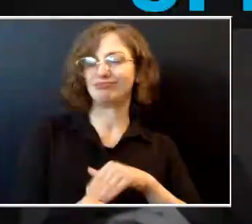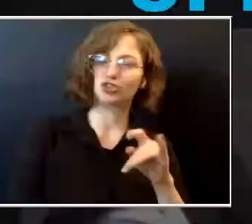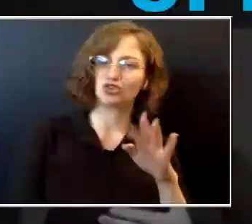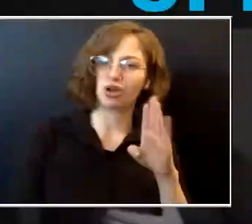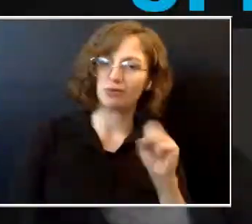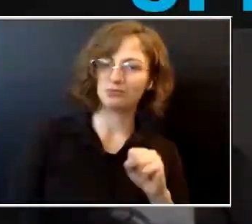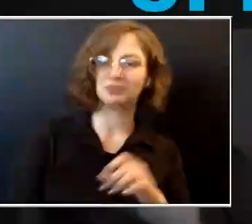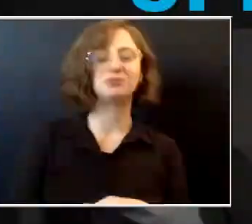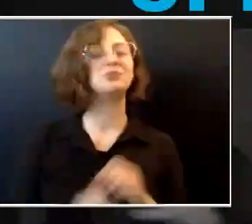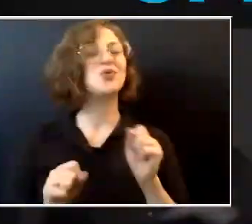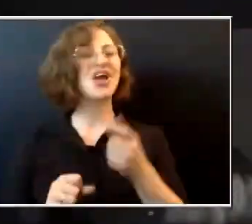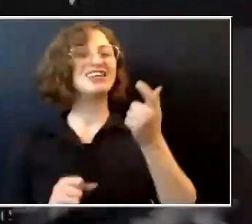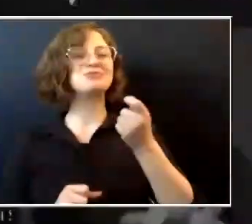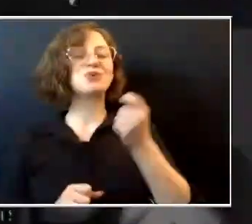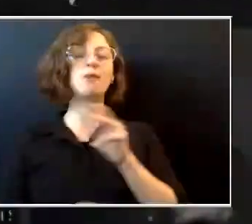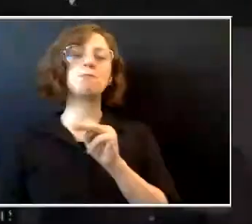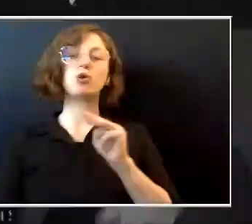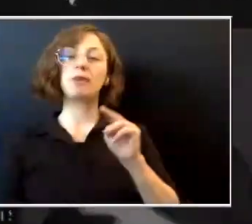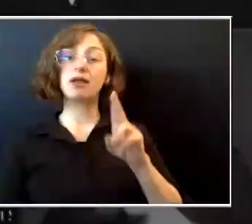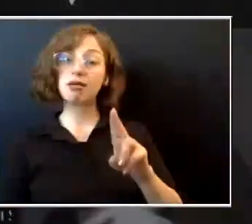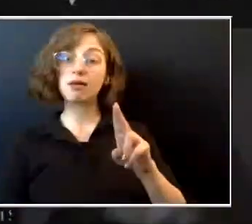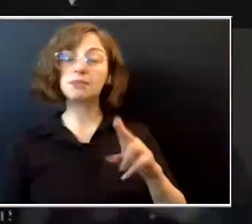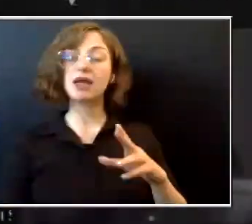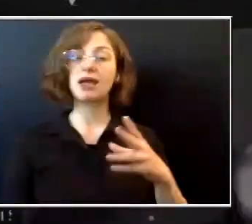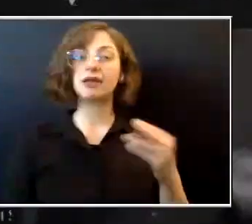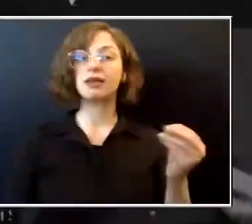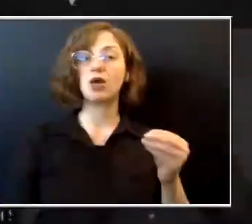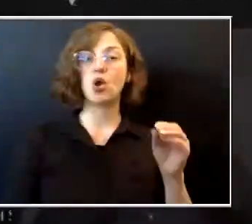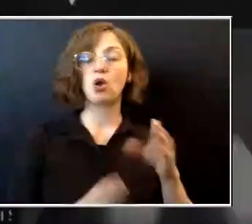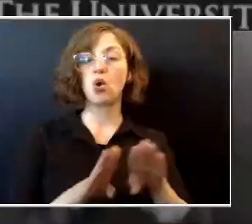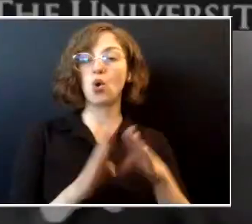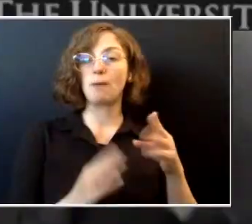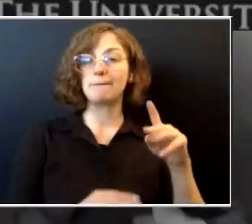Subscribe to our morning medical update and Open Mics with Dr.